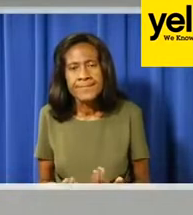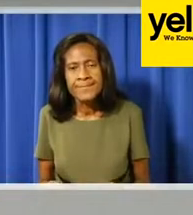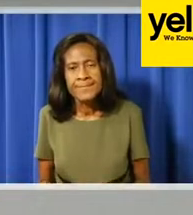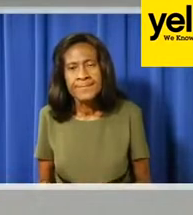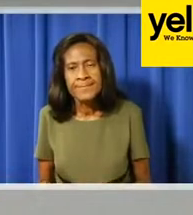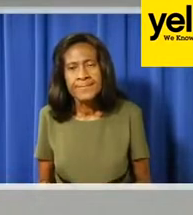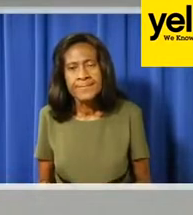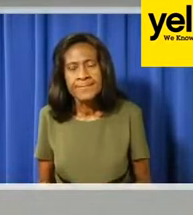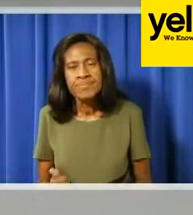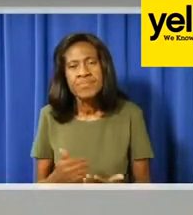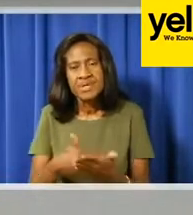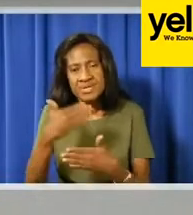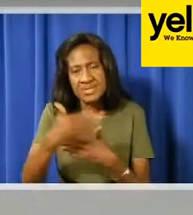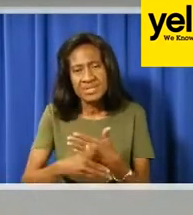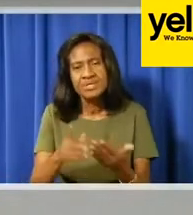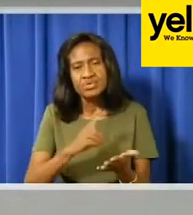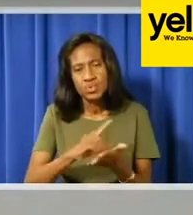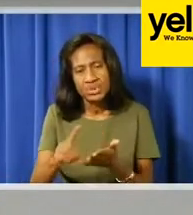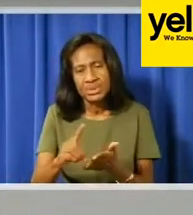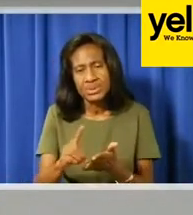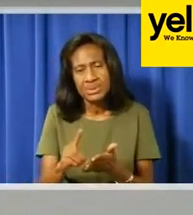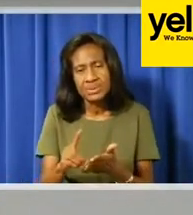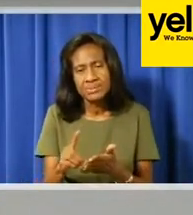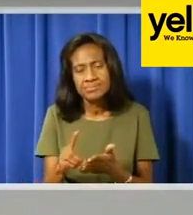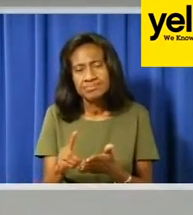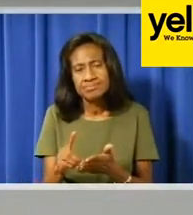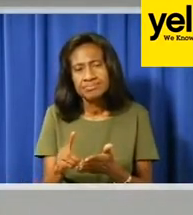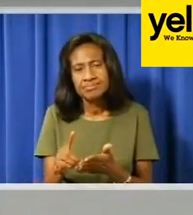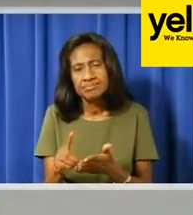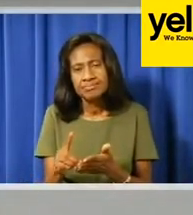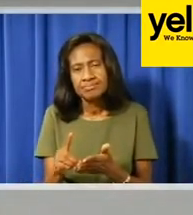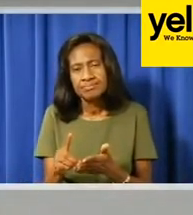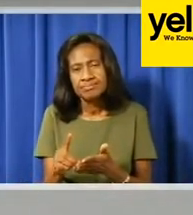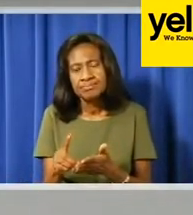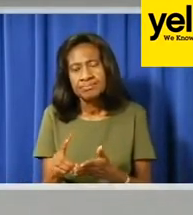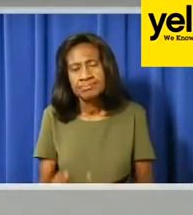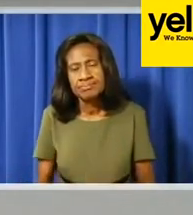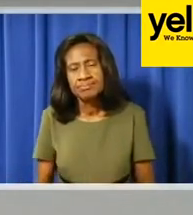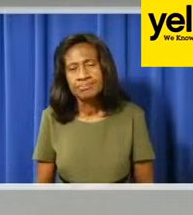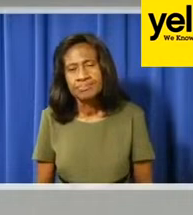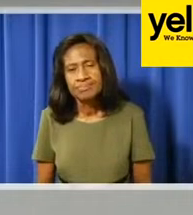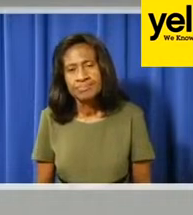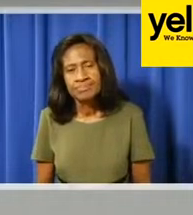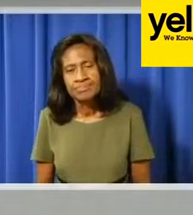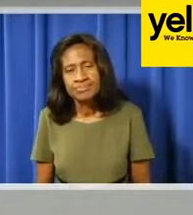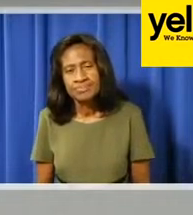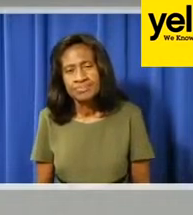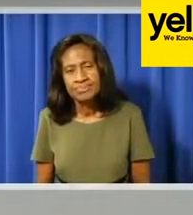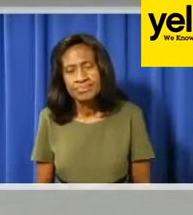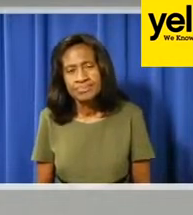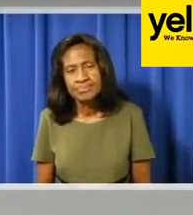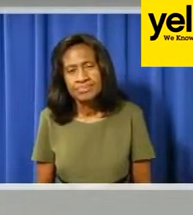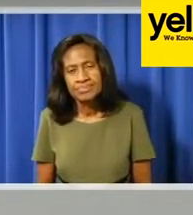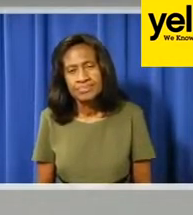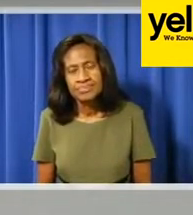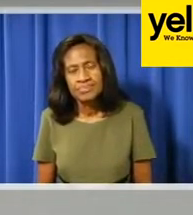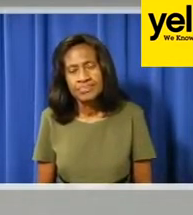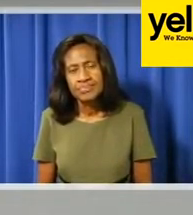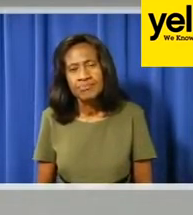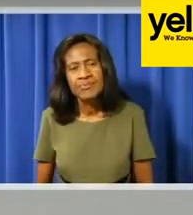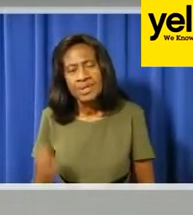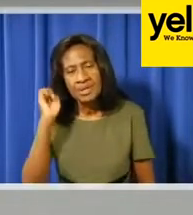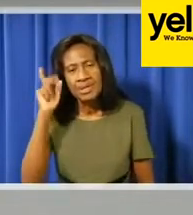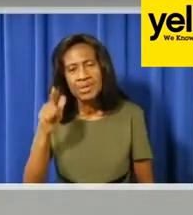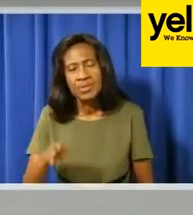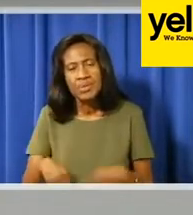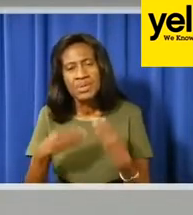within the next week or so. And then I haven't decided whether exactly how short the notice is going to be, but it is